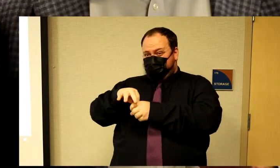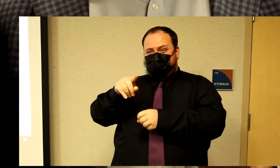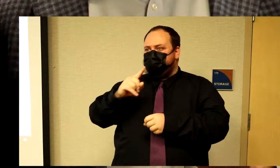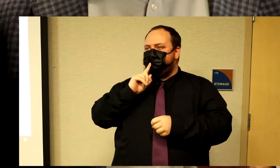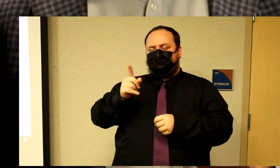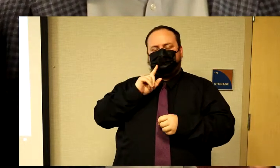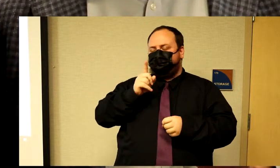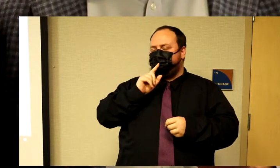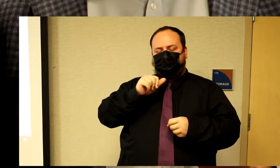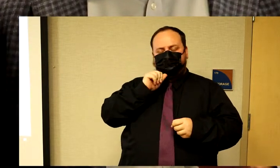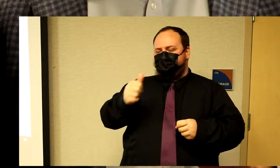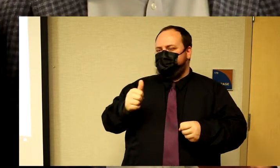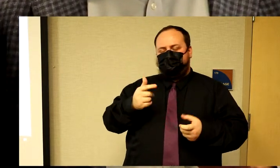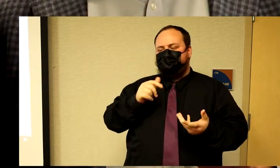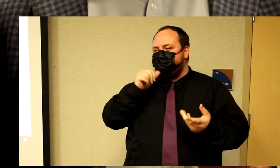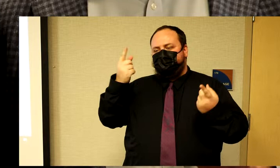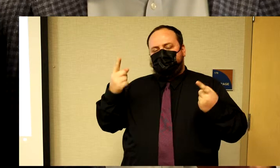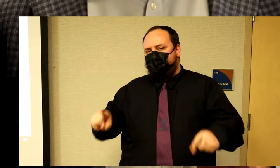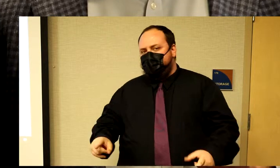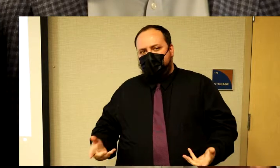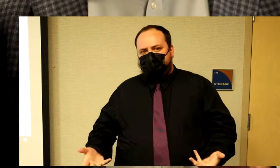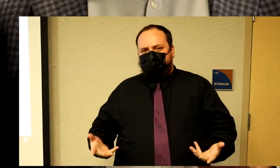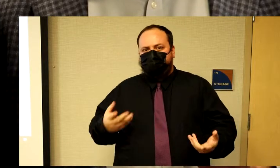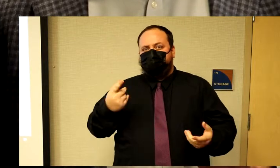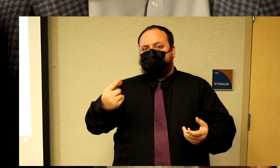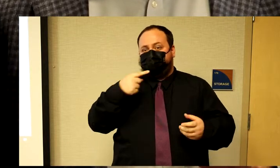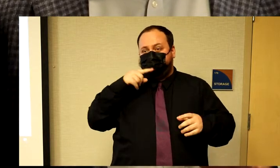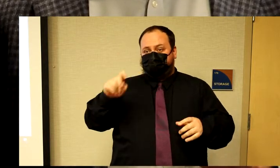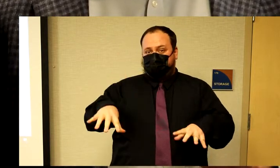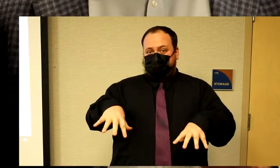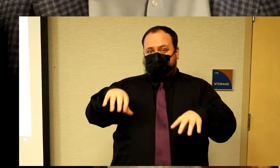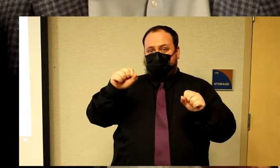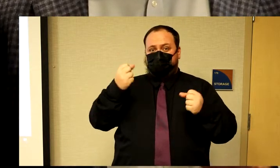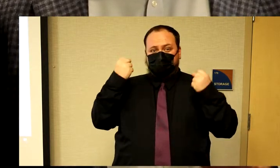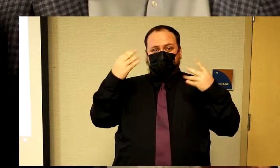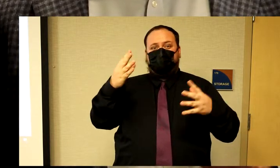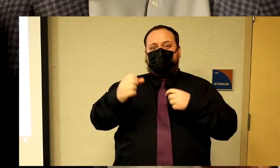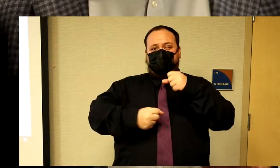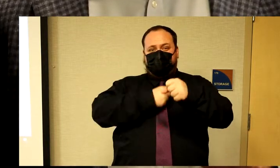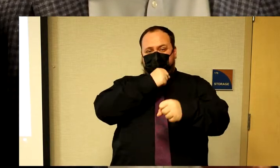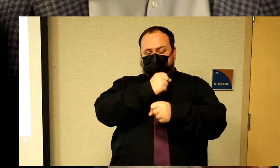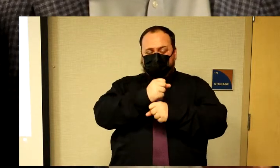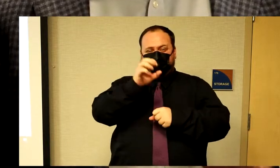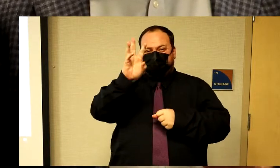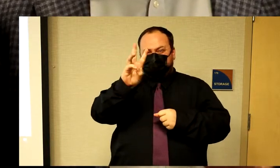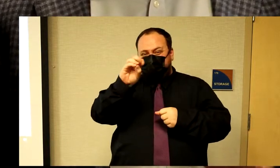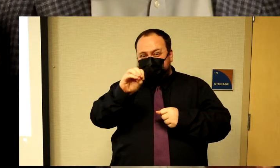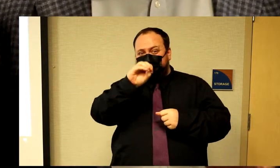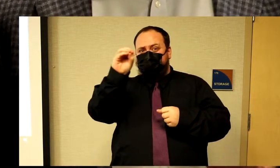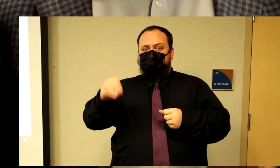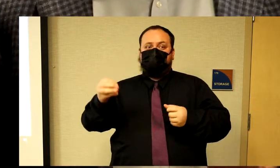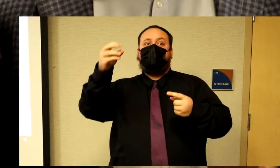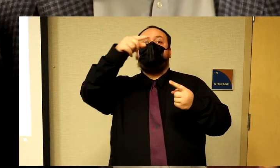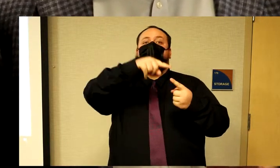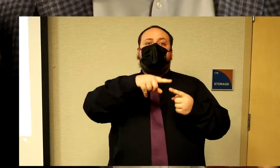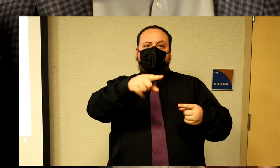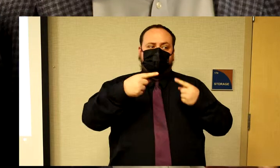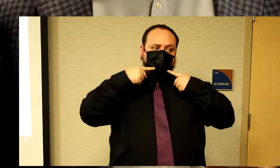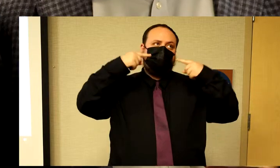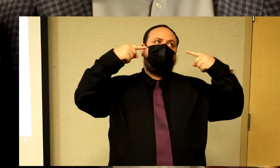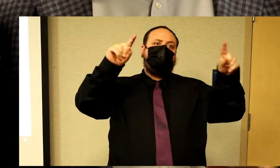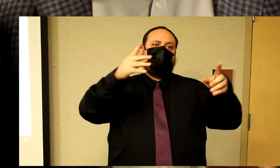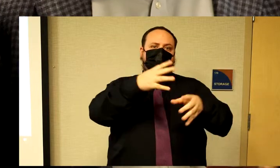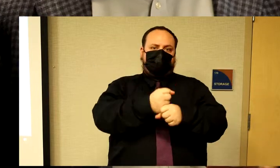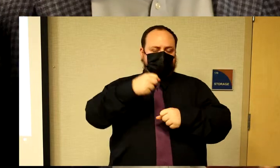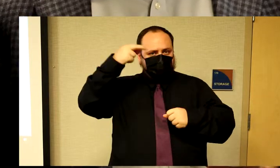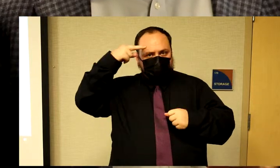voter propensity, it's really not likely. It took the commissioners that many years at 61% to finally to